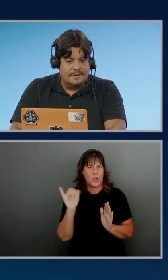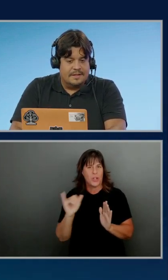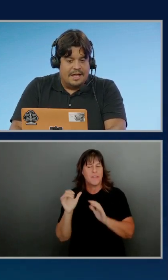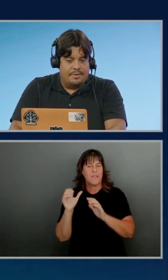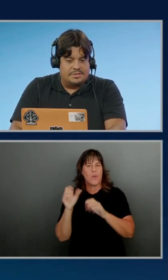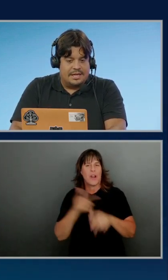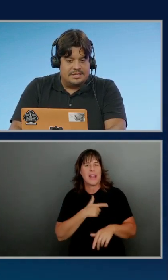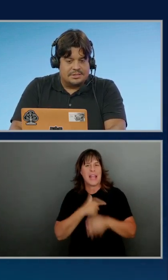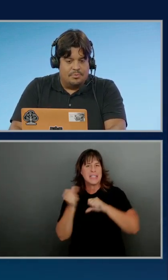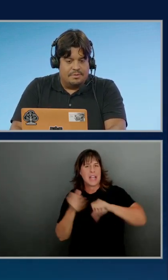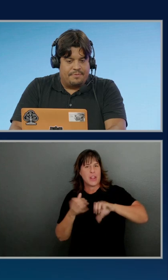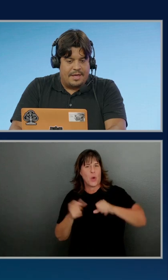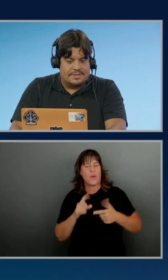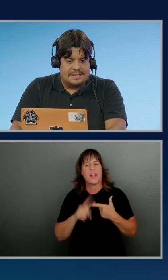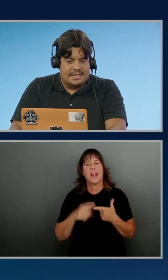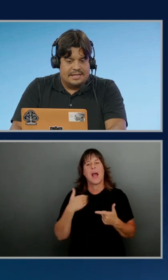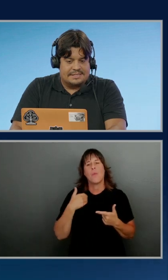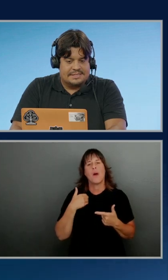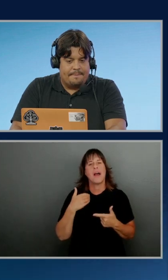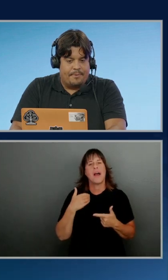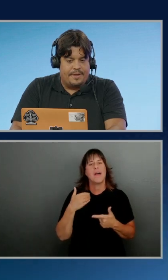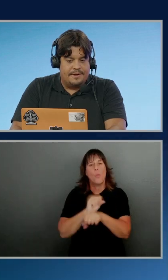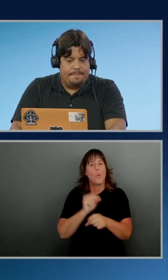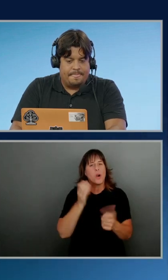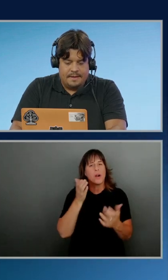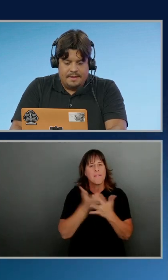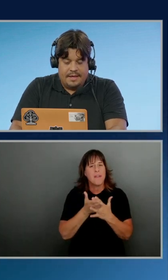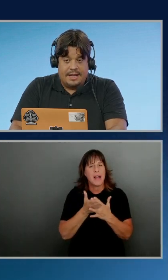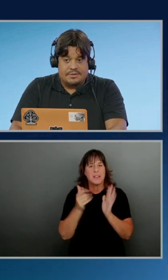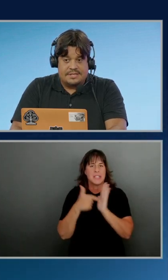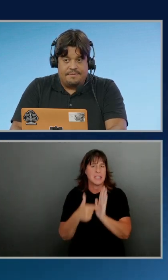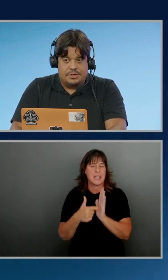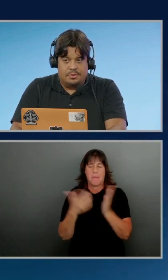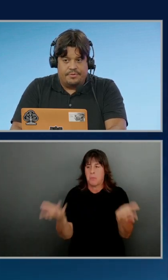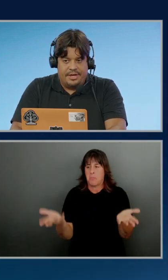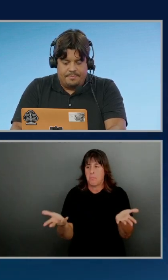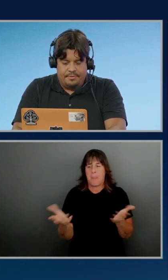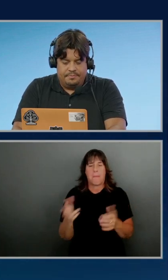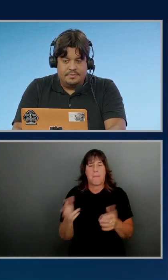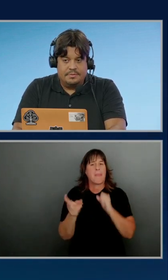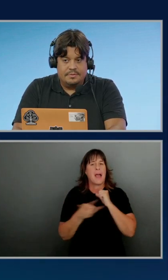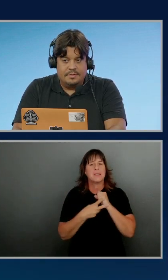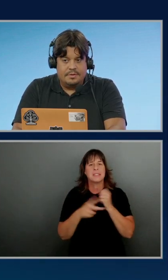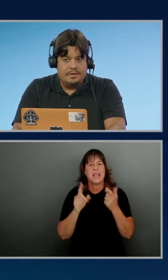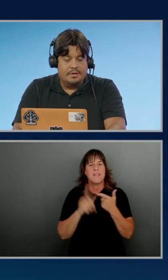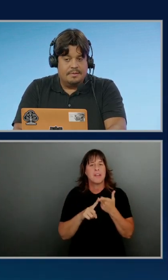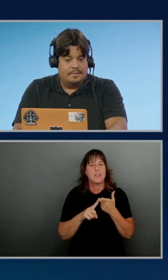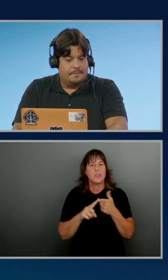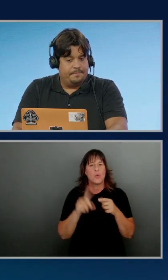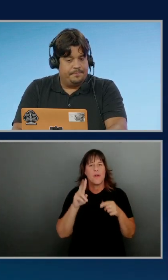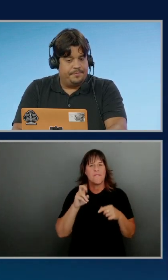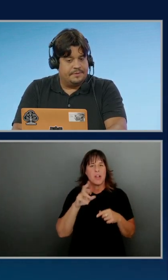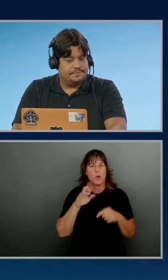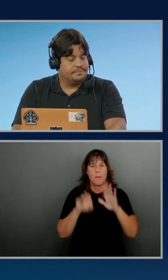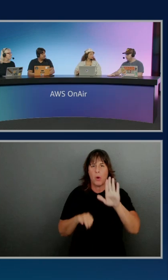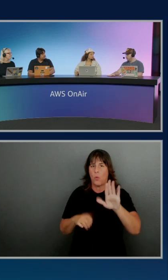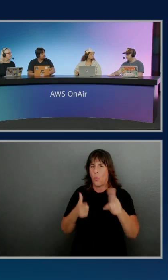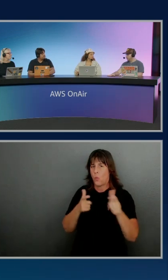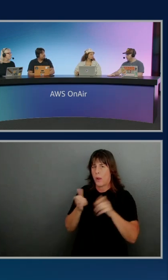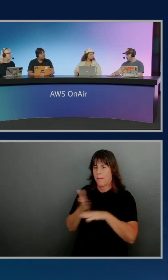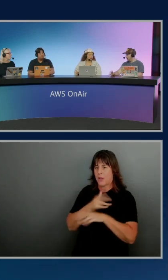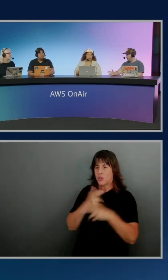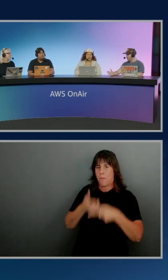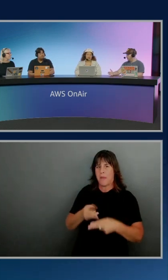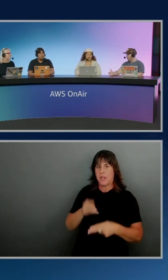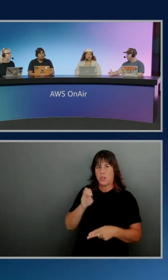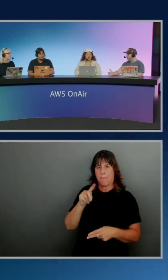So I would take just one file as an example here, and I'll save it to a variable. Real quick, because you mentioned the metadata